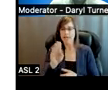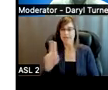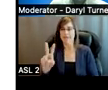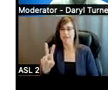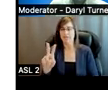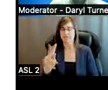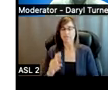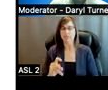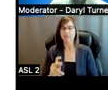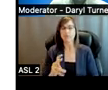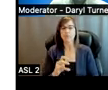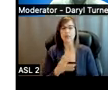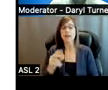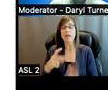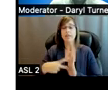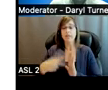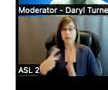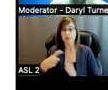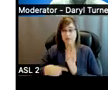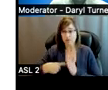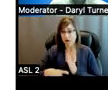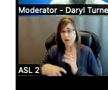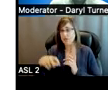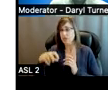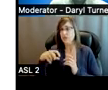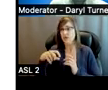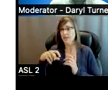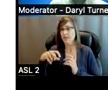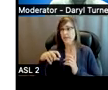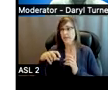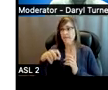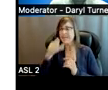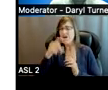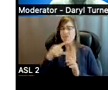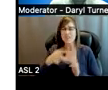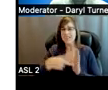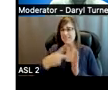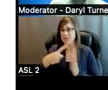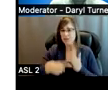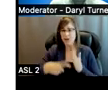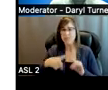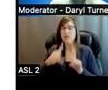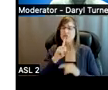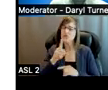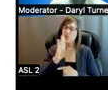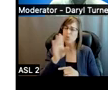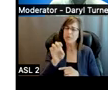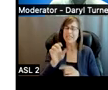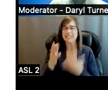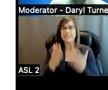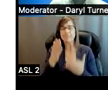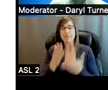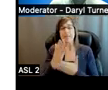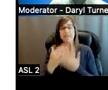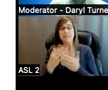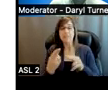And regarding the doubling of the cost, it will not really double the cost. Sure, there may be some